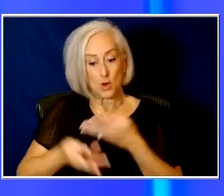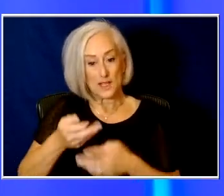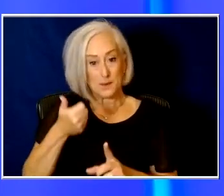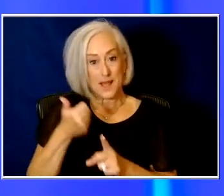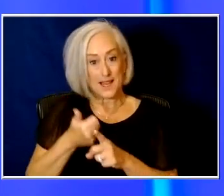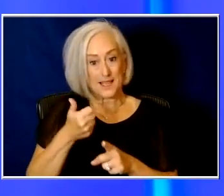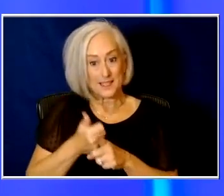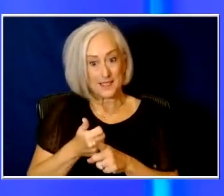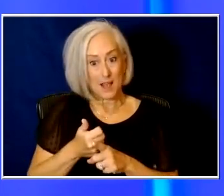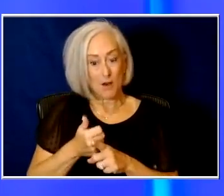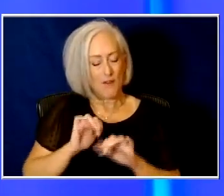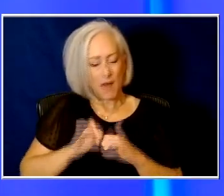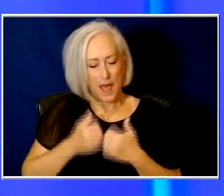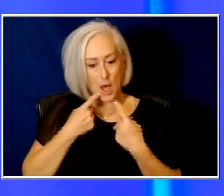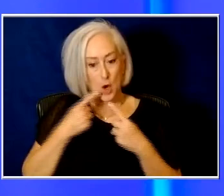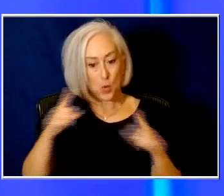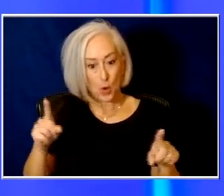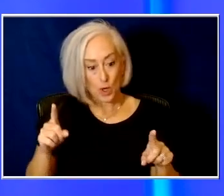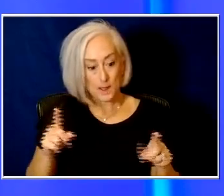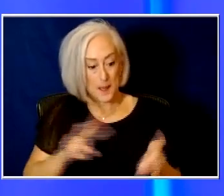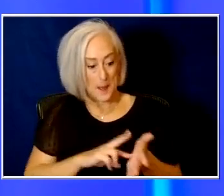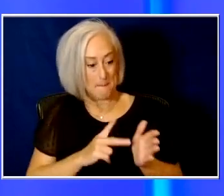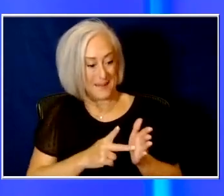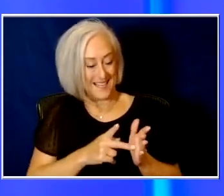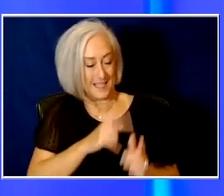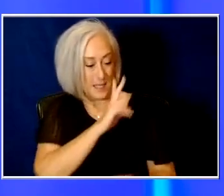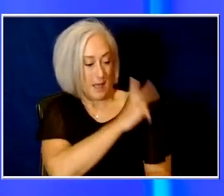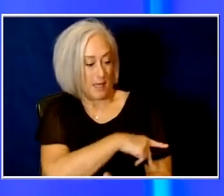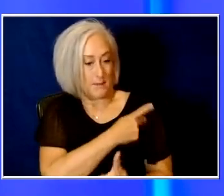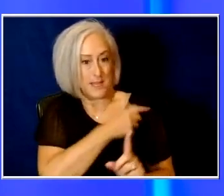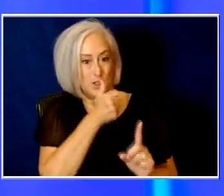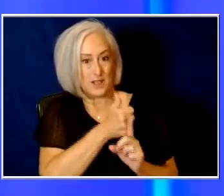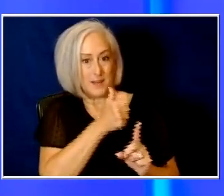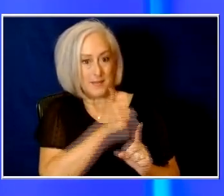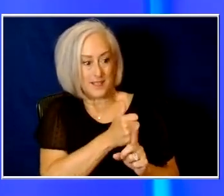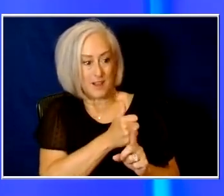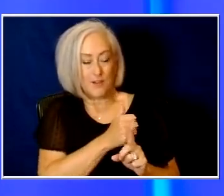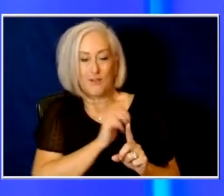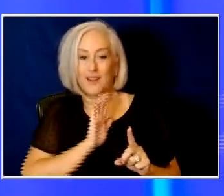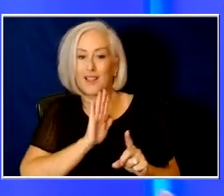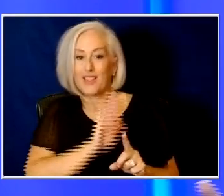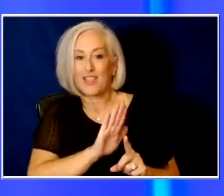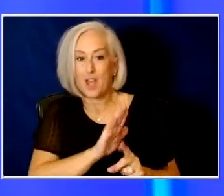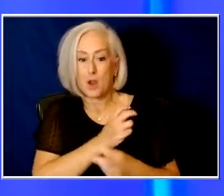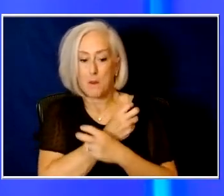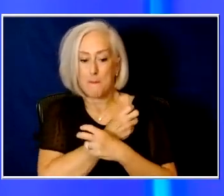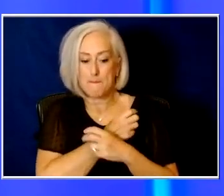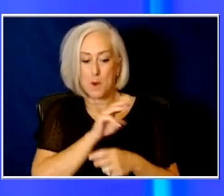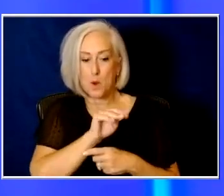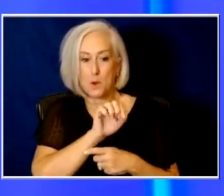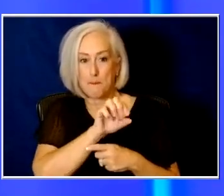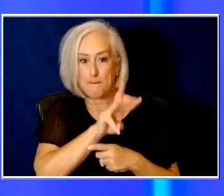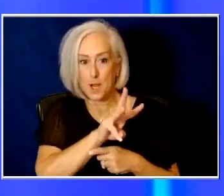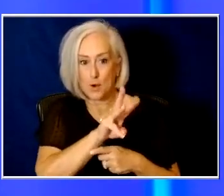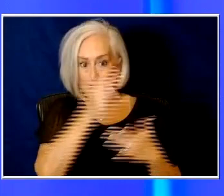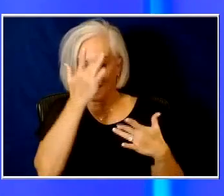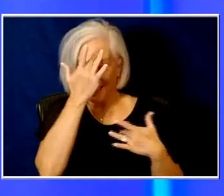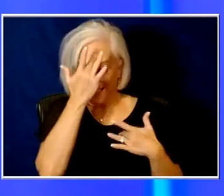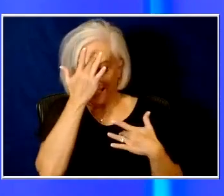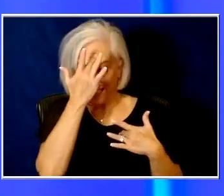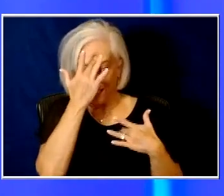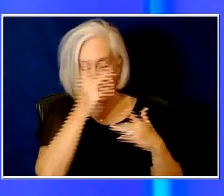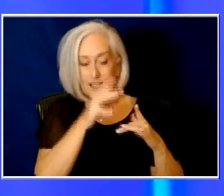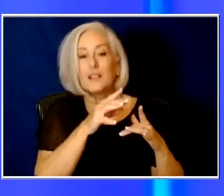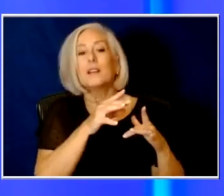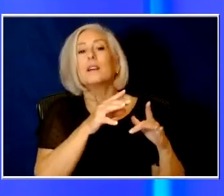is replacing the patient's bone marrow, which was diseased with the leukemia, with the donor stem cells and donor's bone marrow. So in